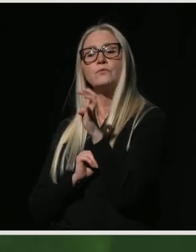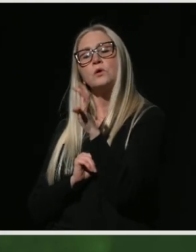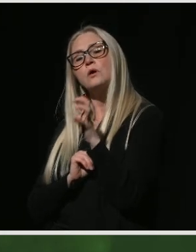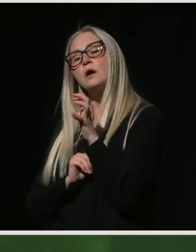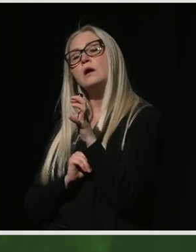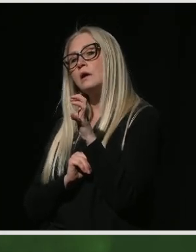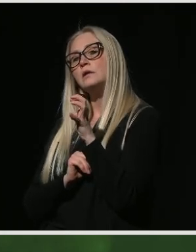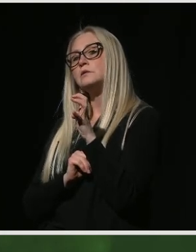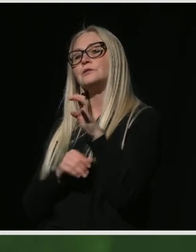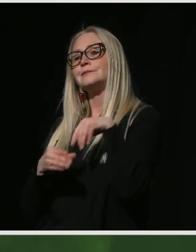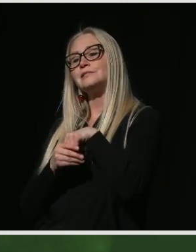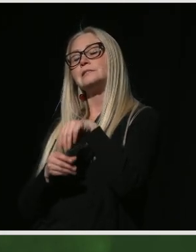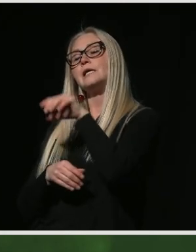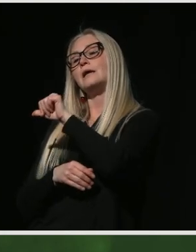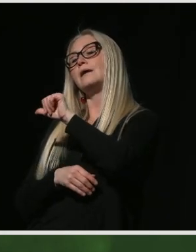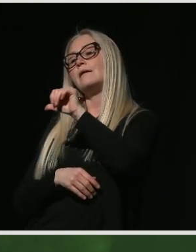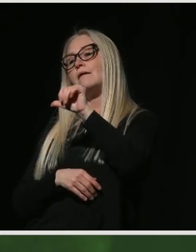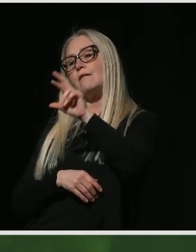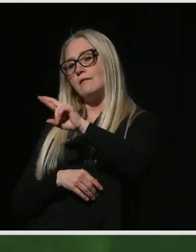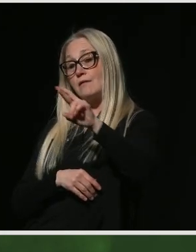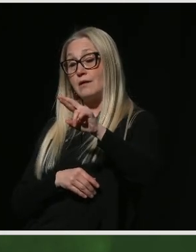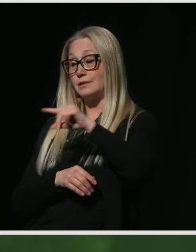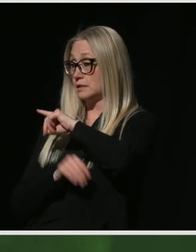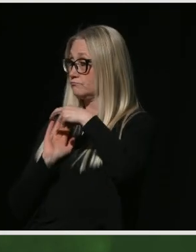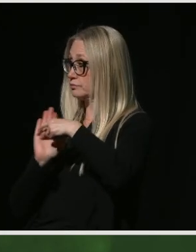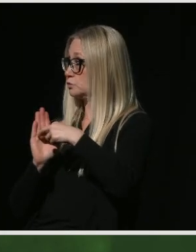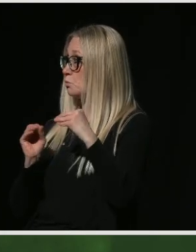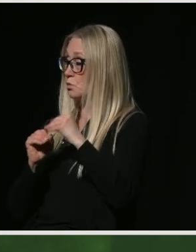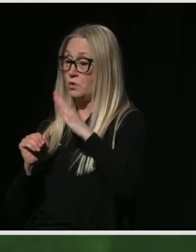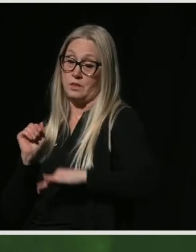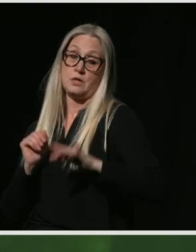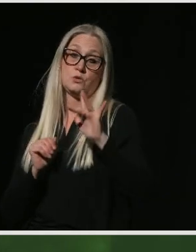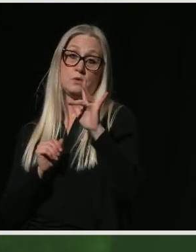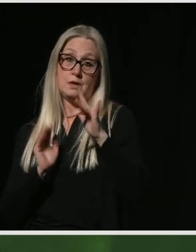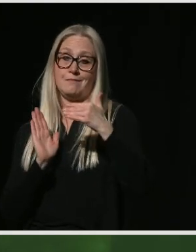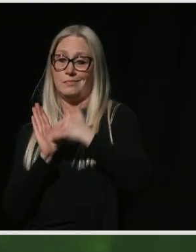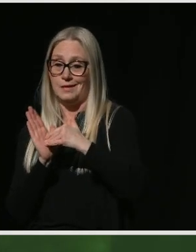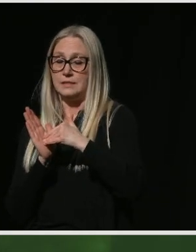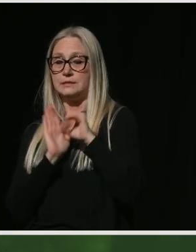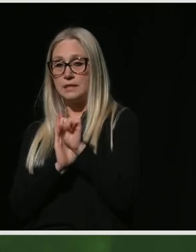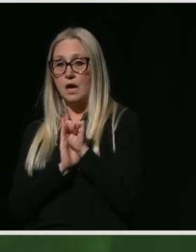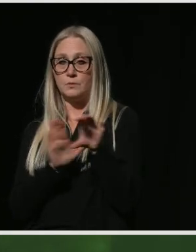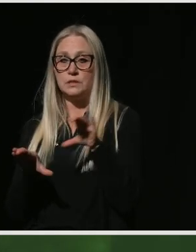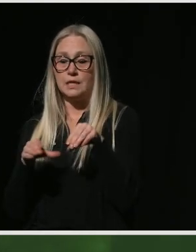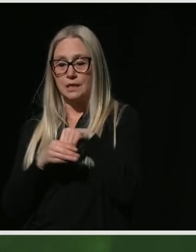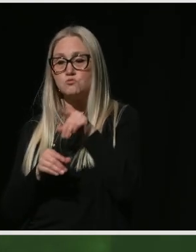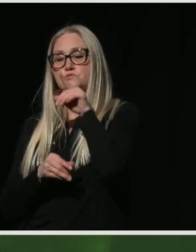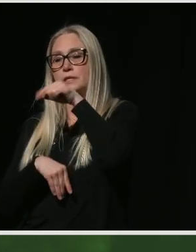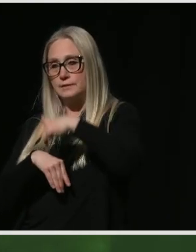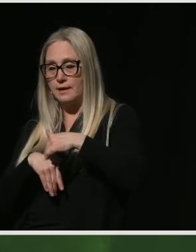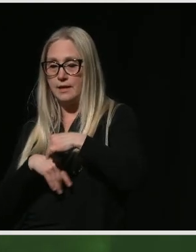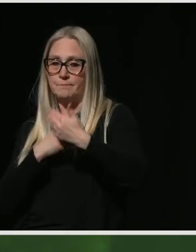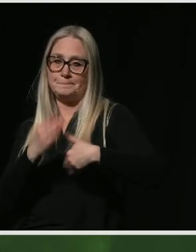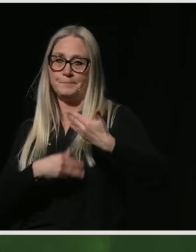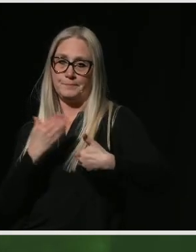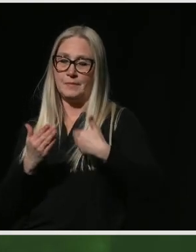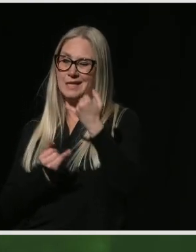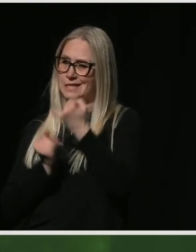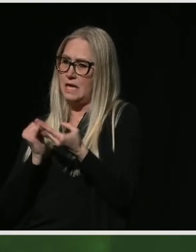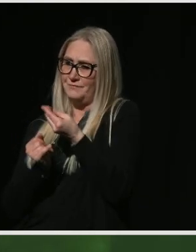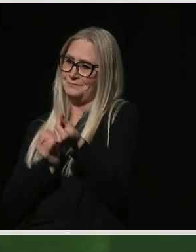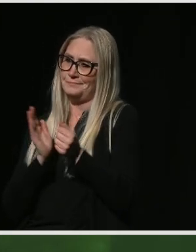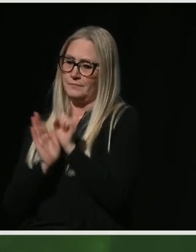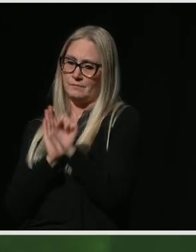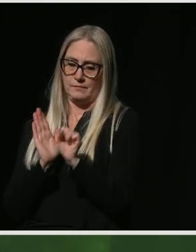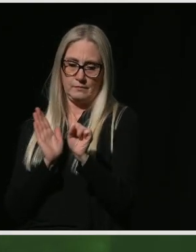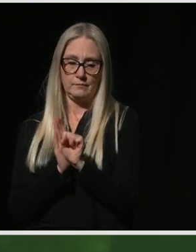ARR. So this represents over 25,000 samples we've done in real time over the last couple seasons,